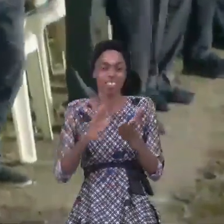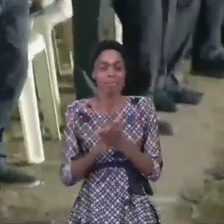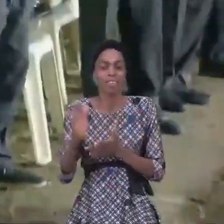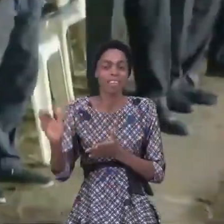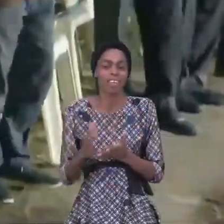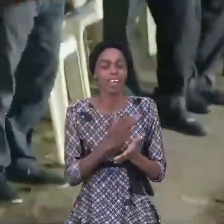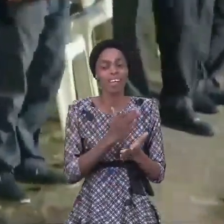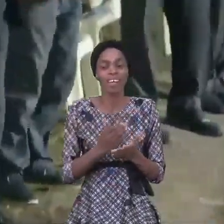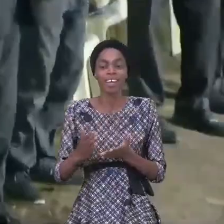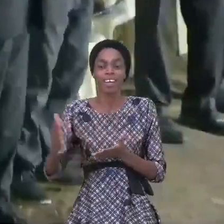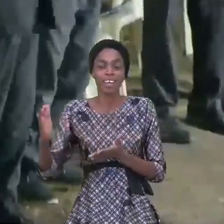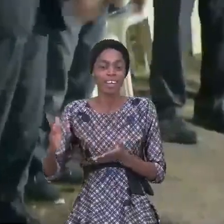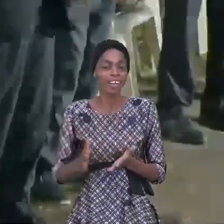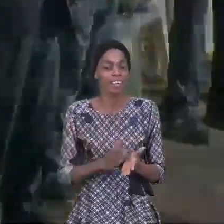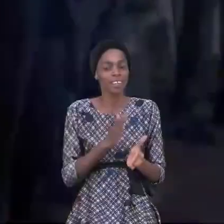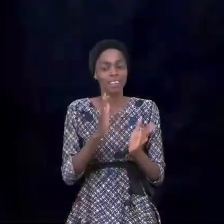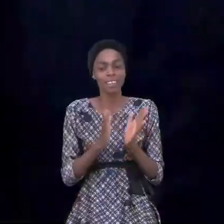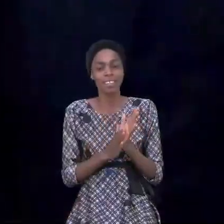sing